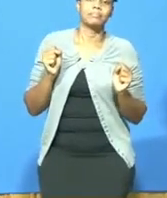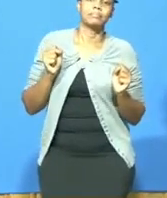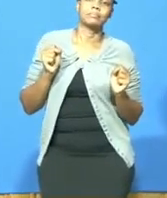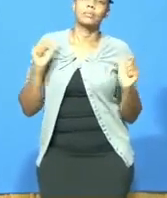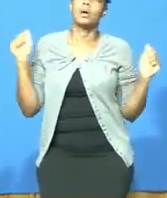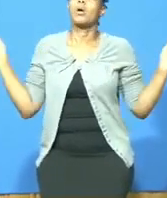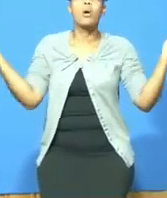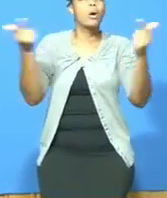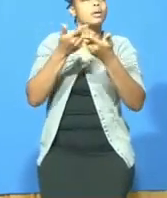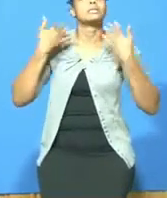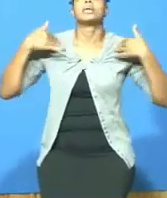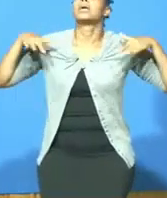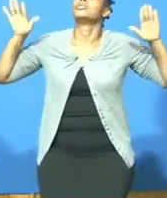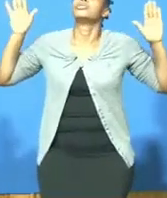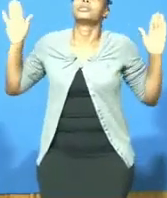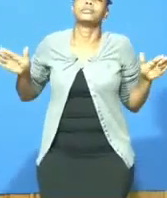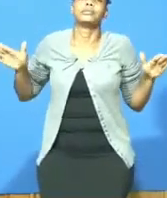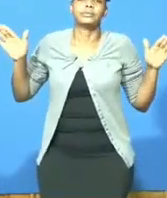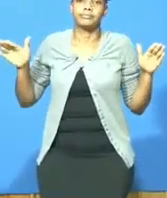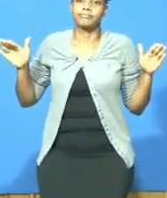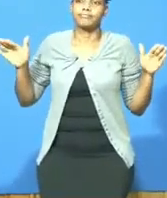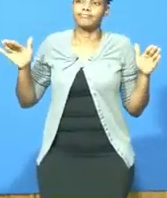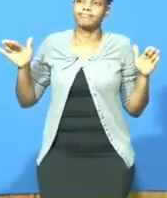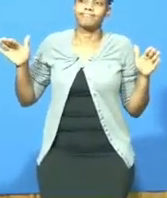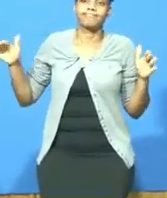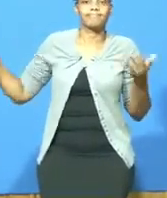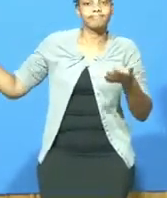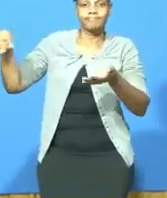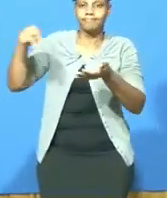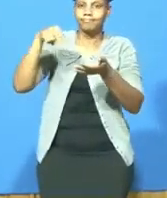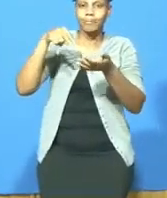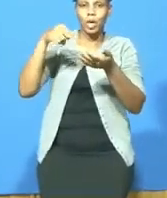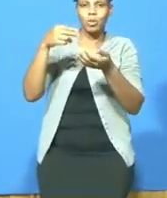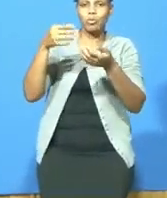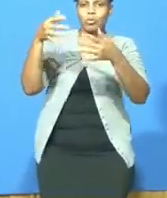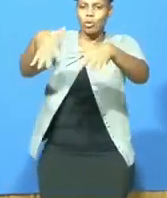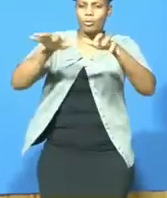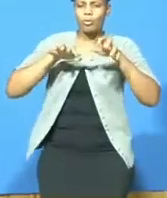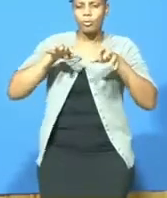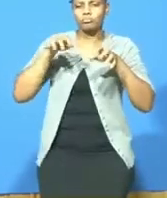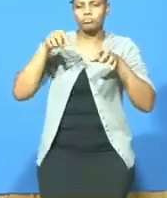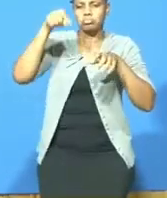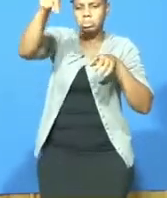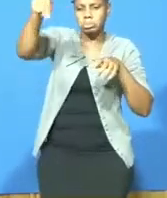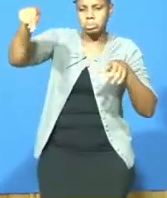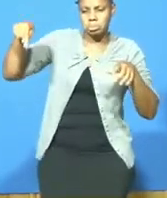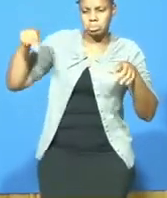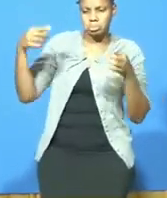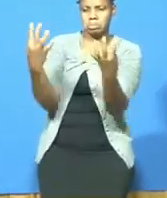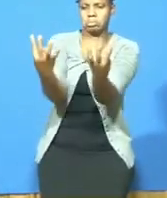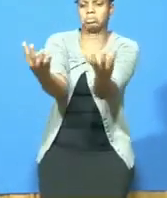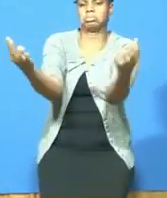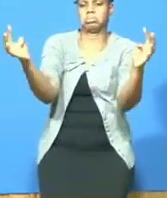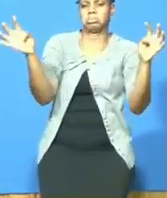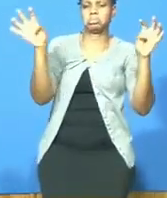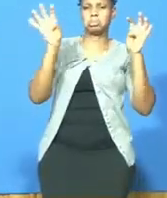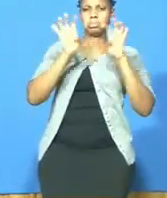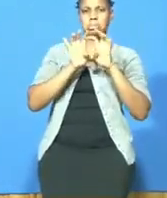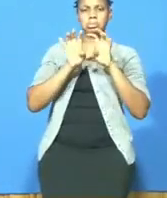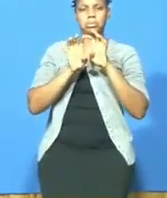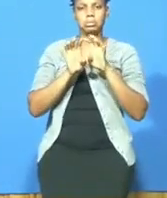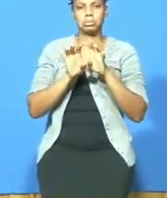All the angels stood around the throne. What a place.